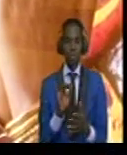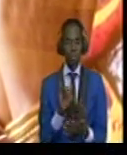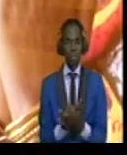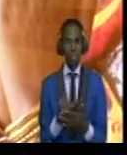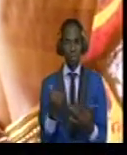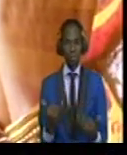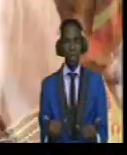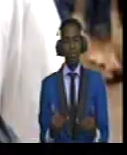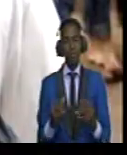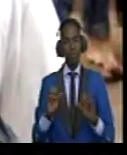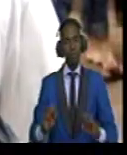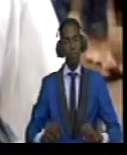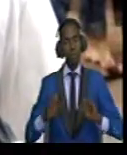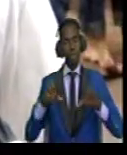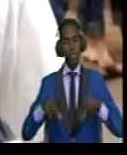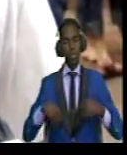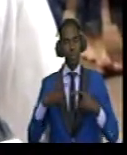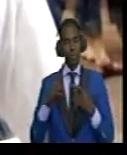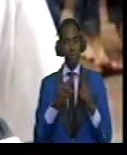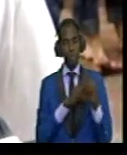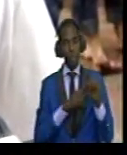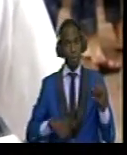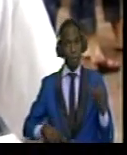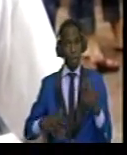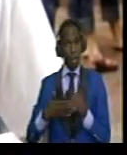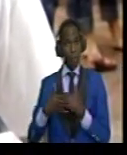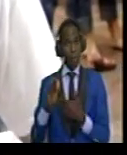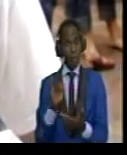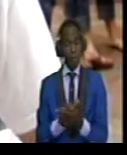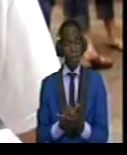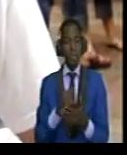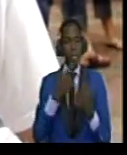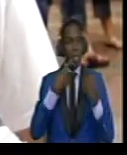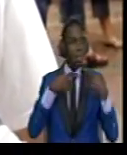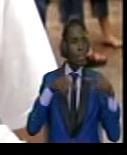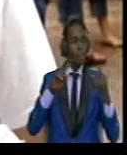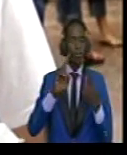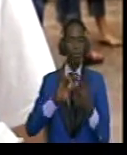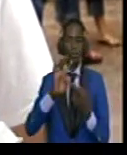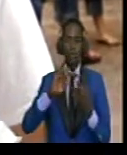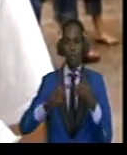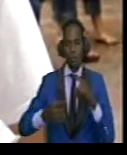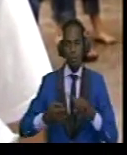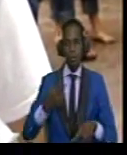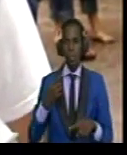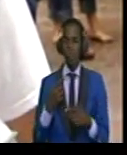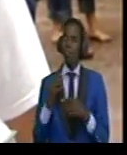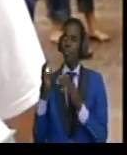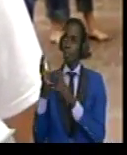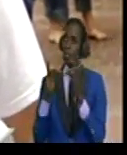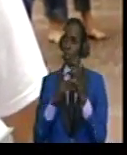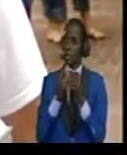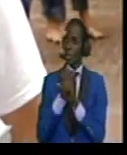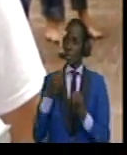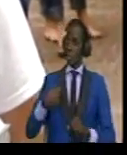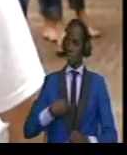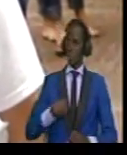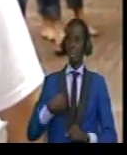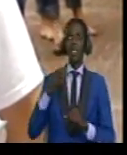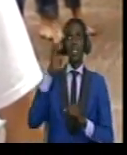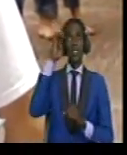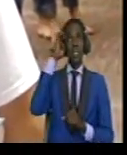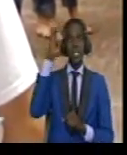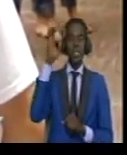your life to the Lord, you tell your friends, you tell your neighbors, you tell everybody around you, Jesus saved me, he will